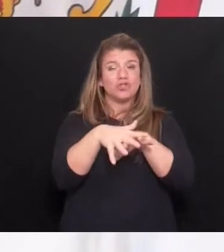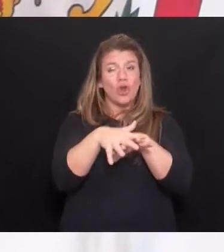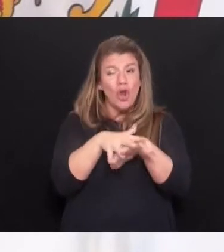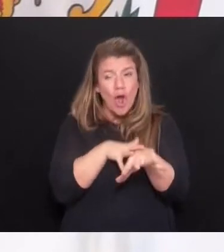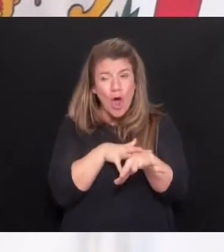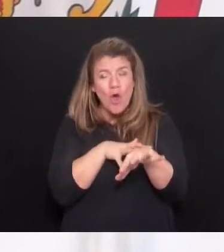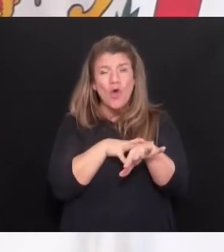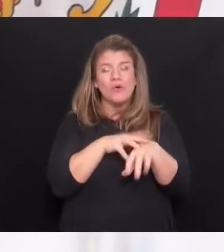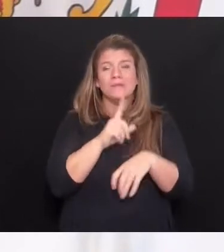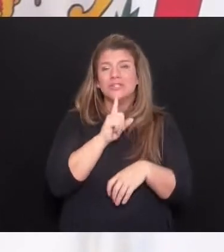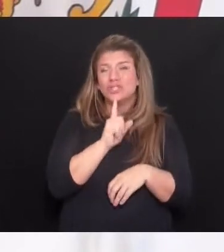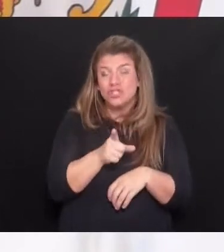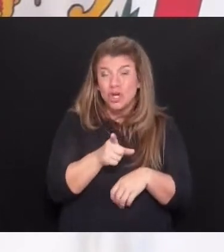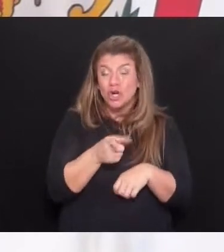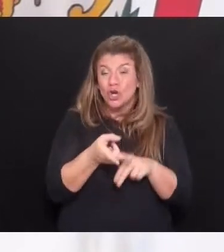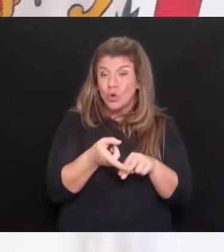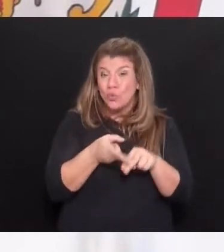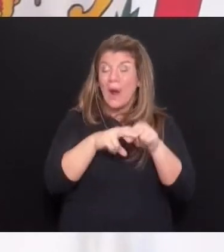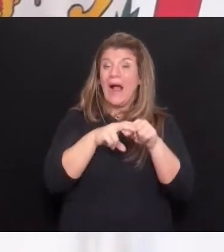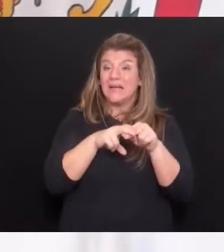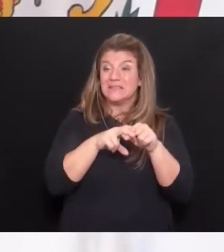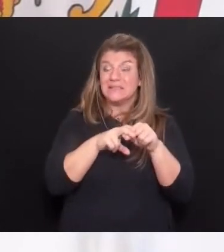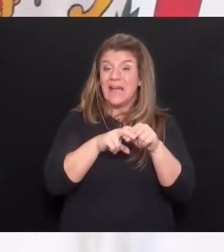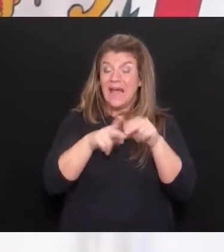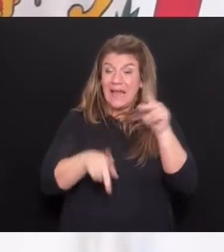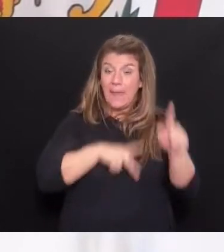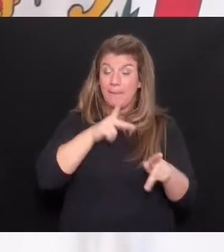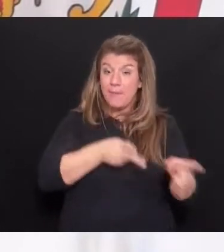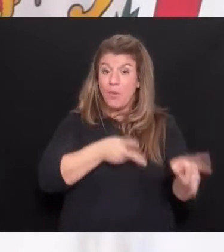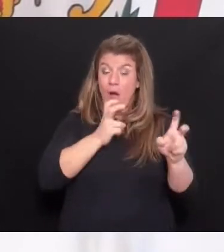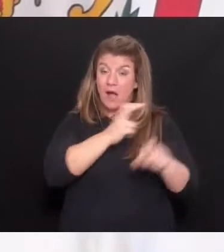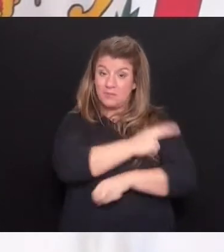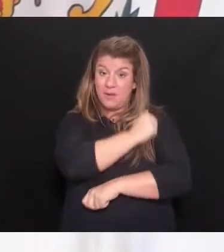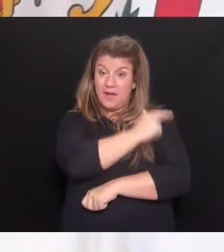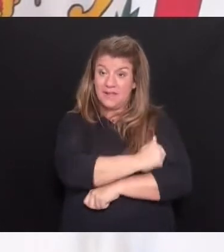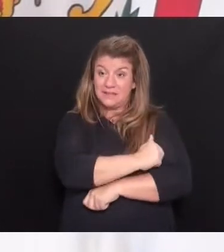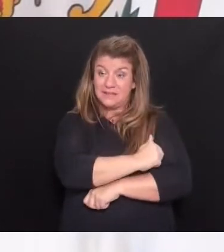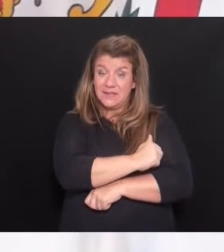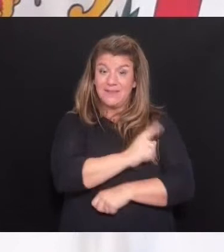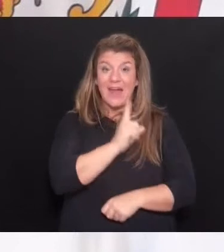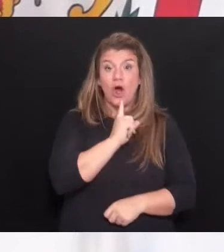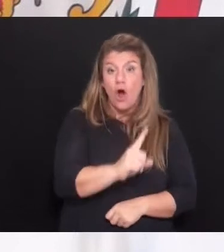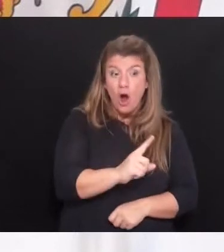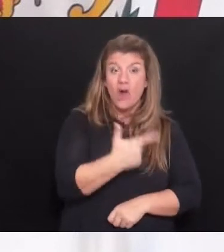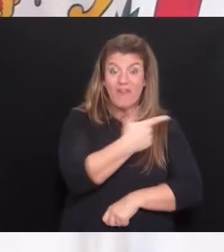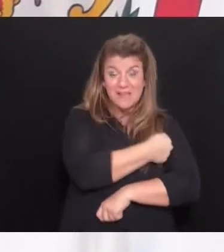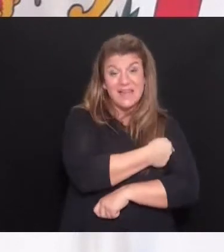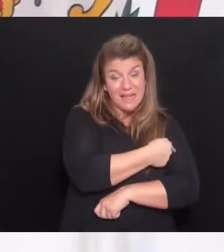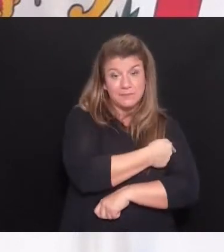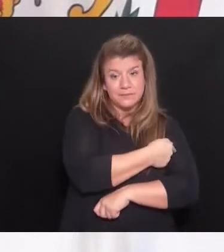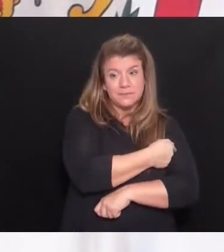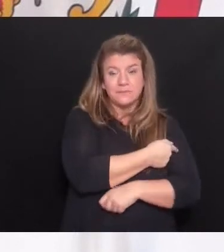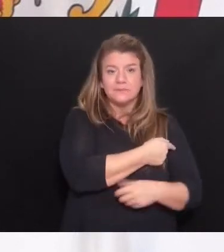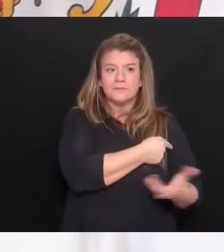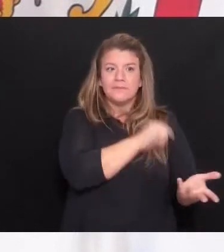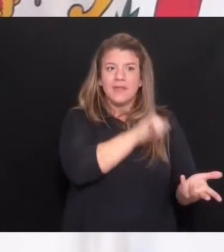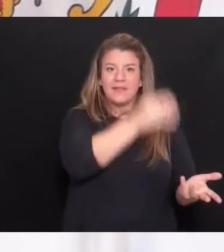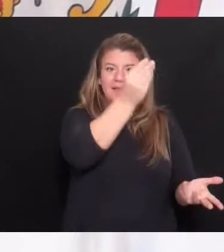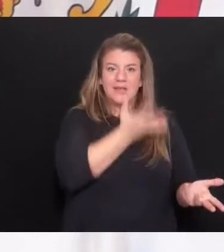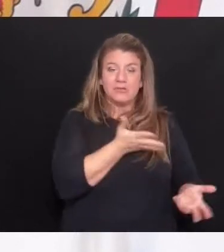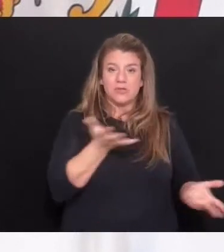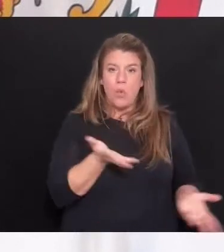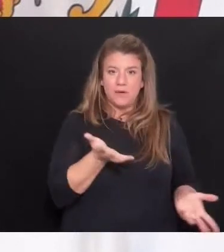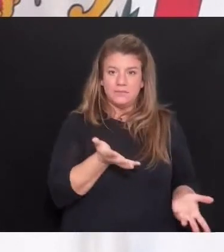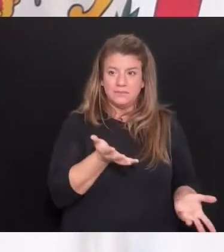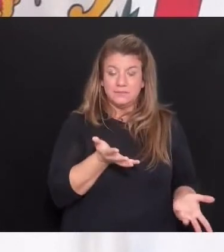sure rise in the people that are hospitalized that are vaccinated. And what does that tell us?